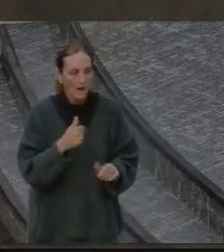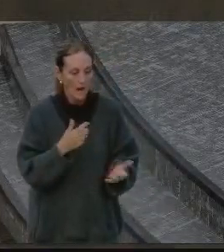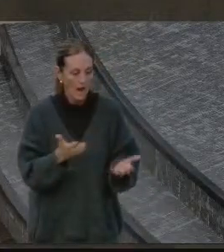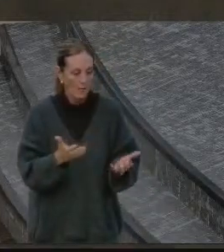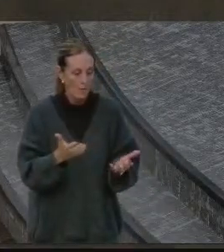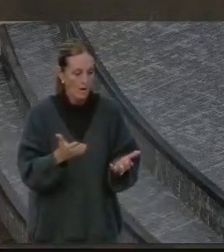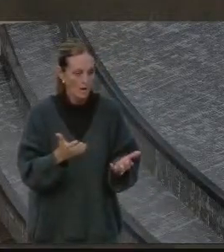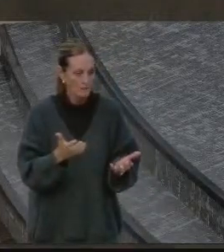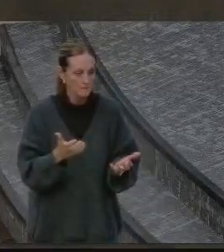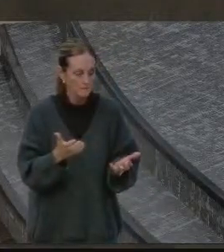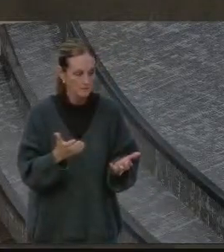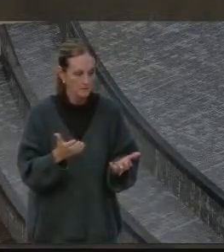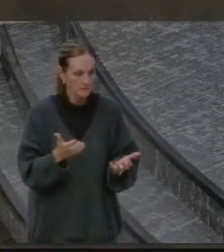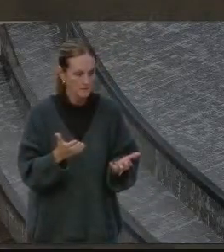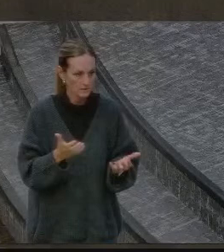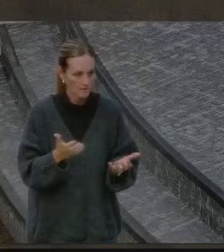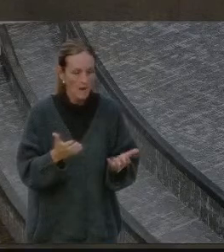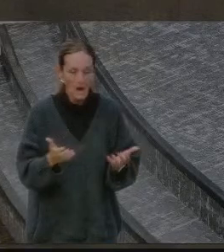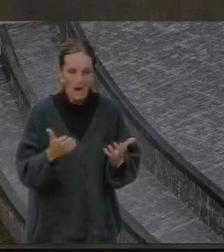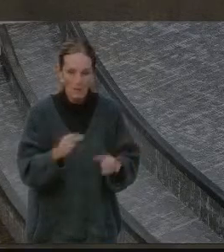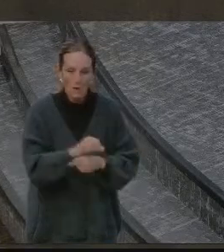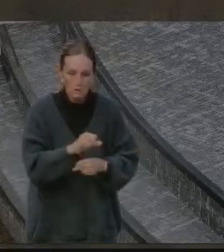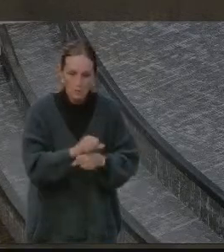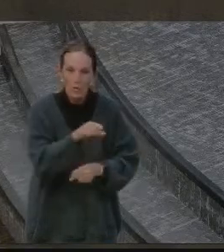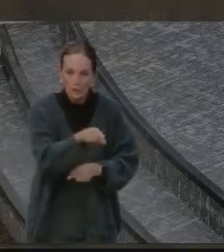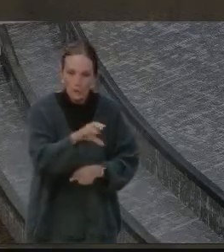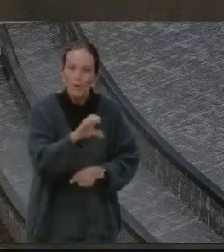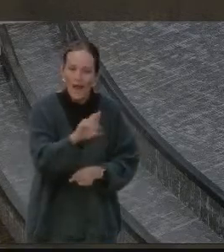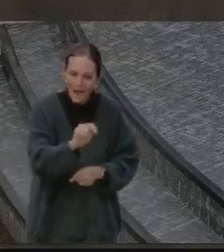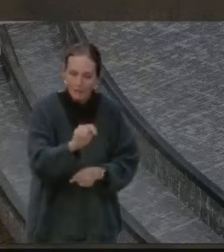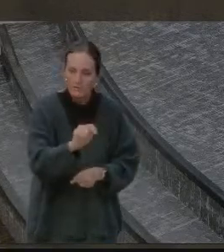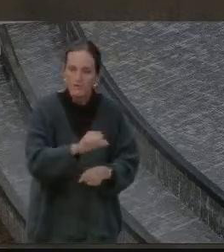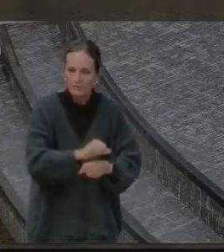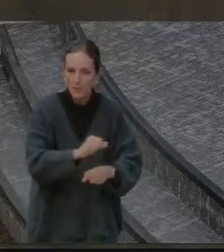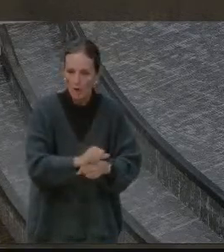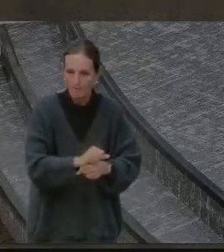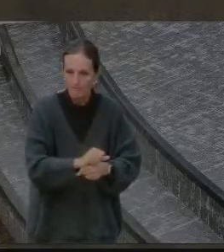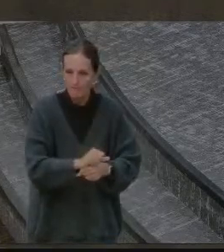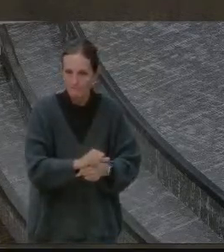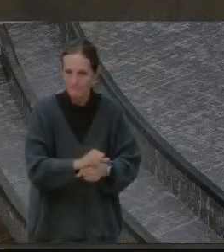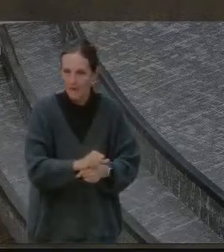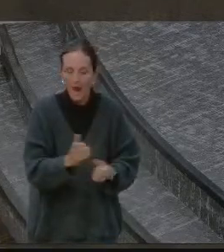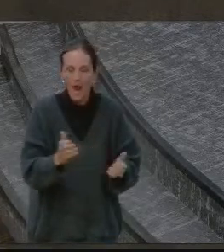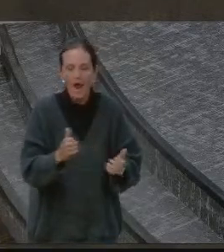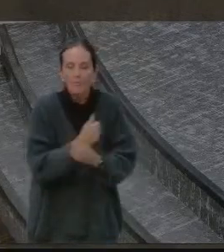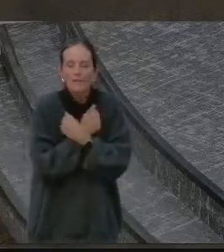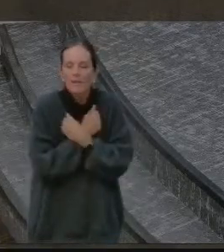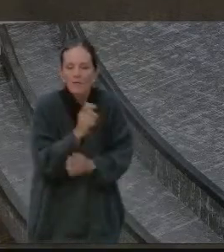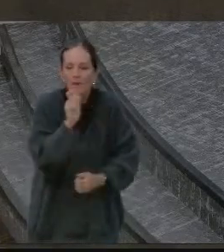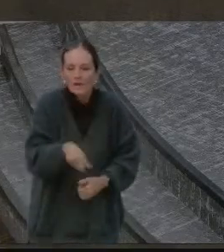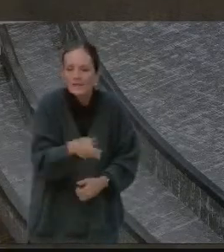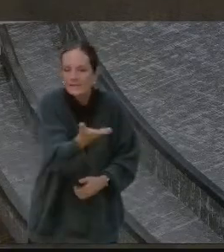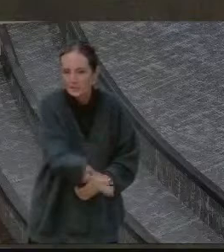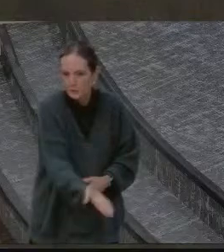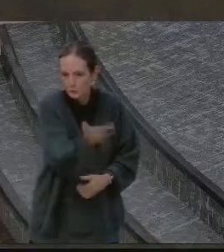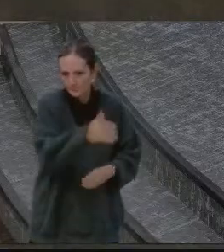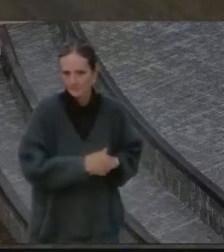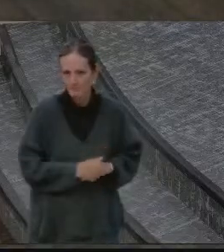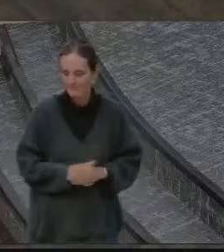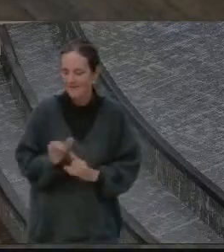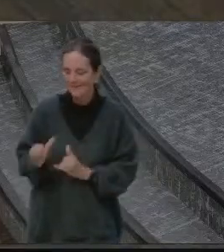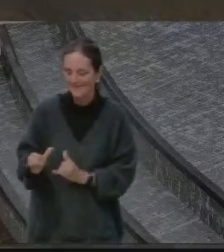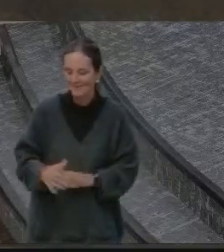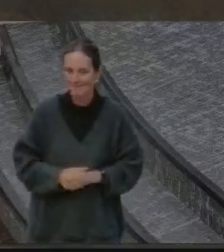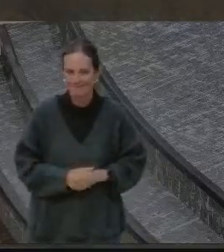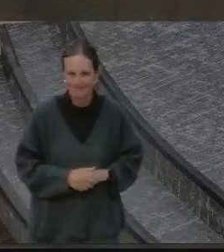to work you out of a job. Like, we don't have this problem anymore, so we don't need you to identify problems anymore. Likewise. Well,